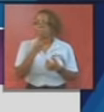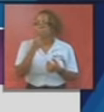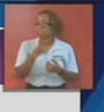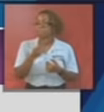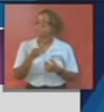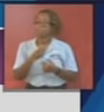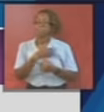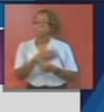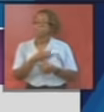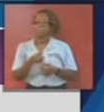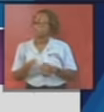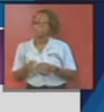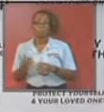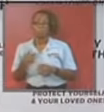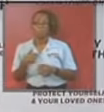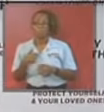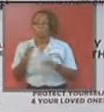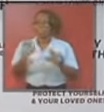vaccine?